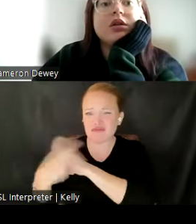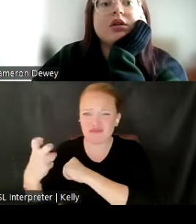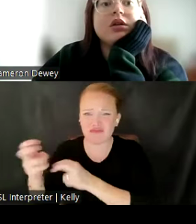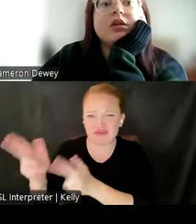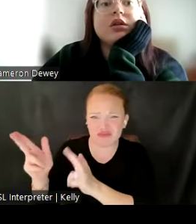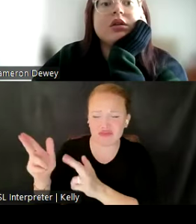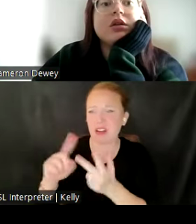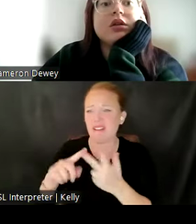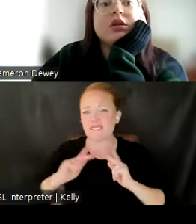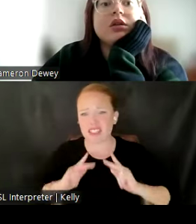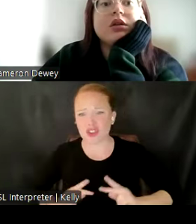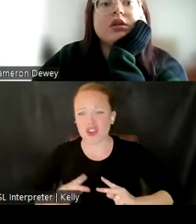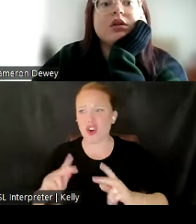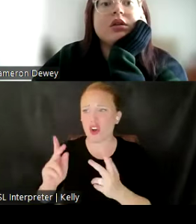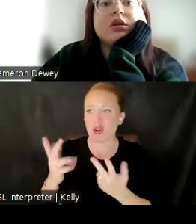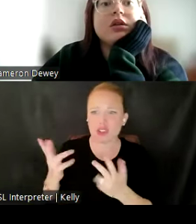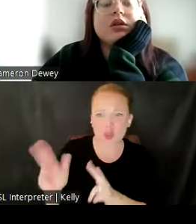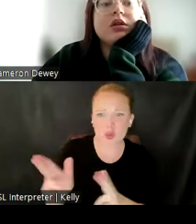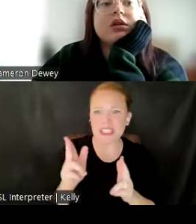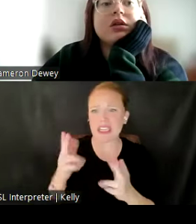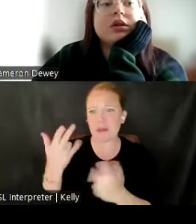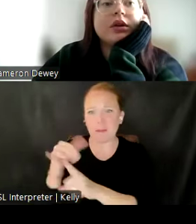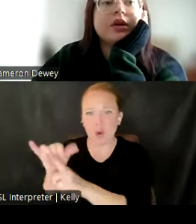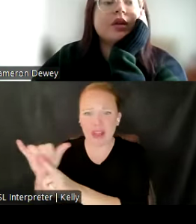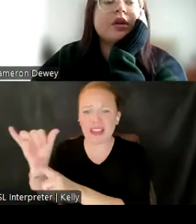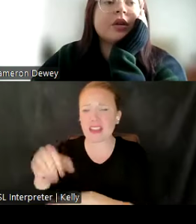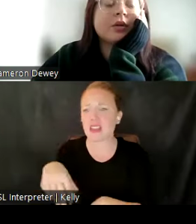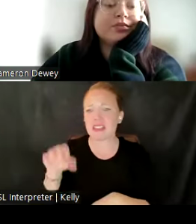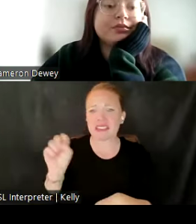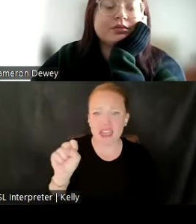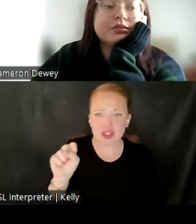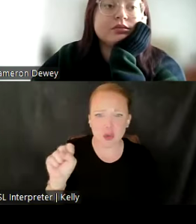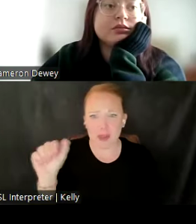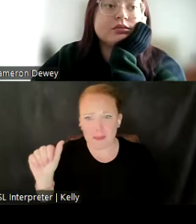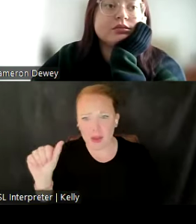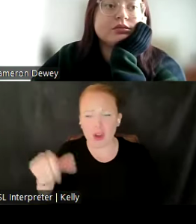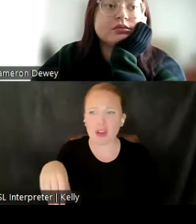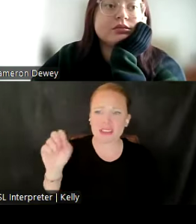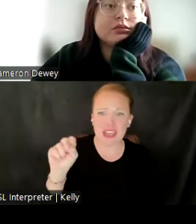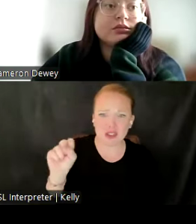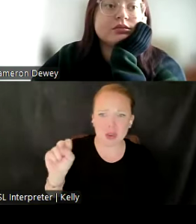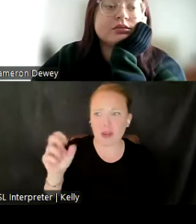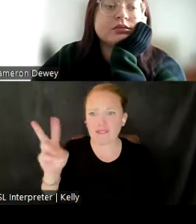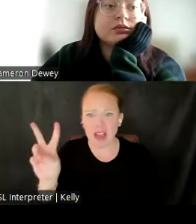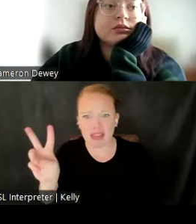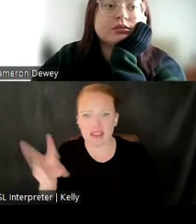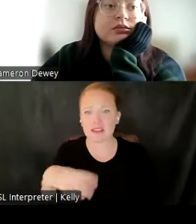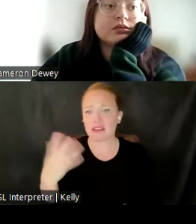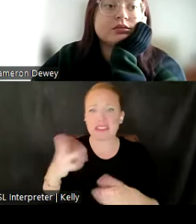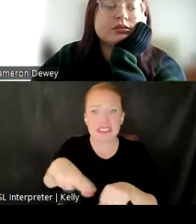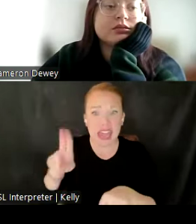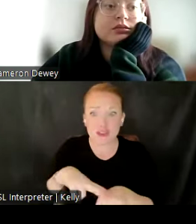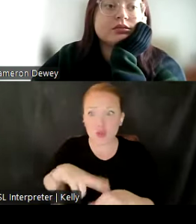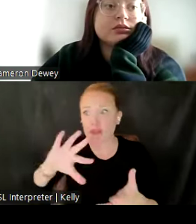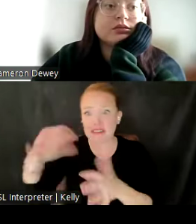sexual assault, bullying, shooting, sexual and or physical abuse, natural disasters like a